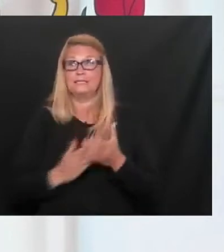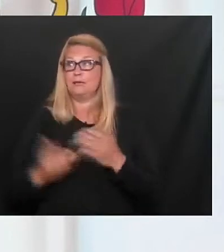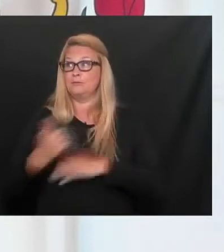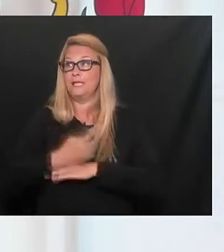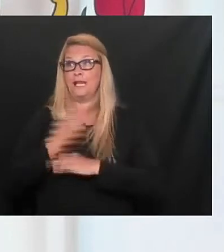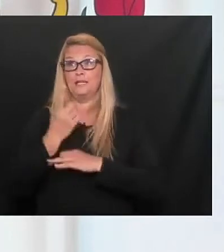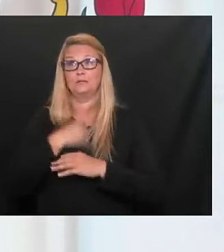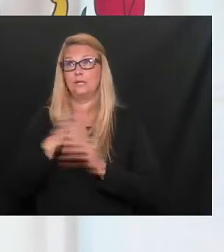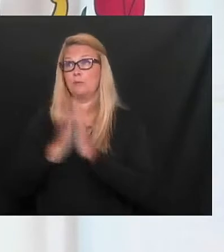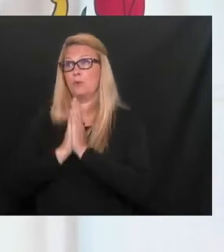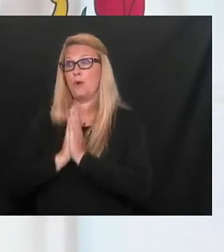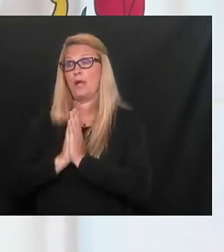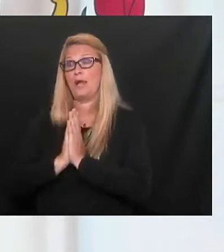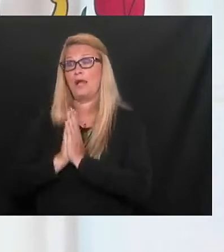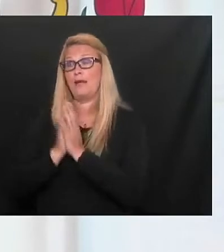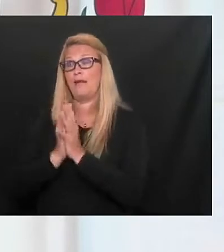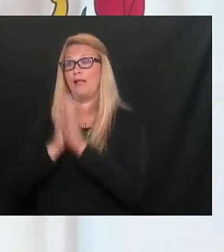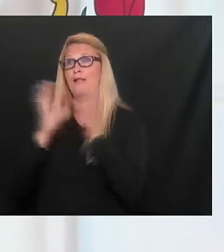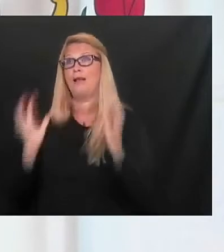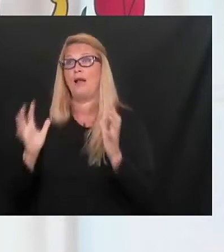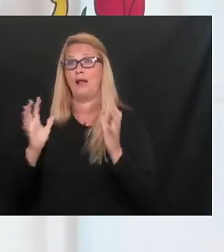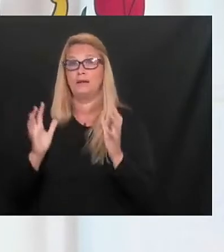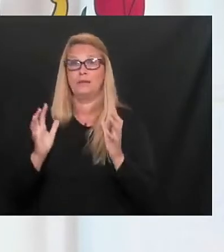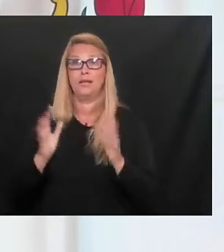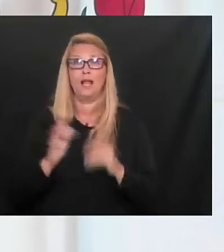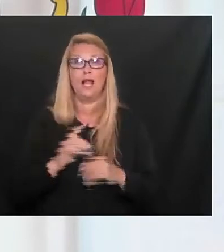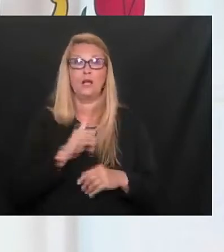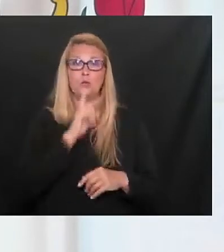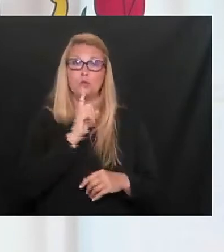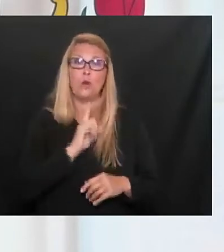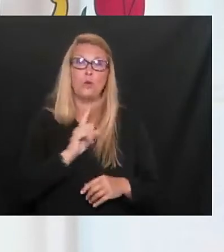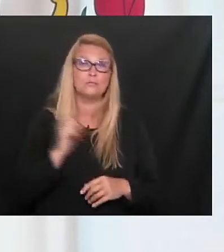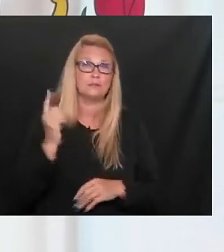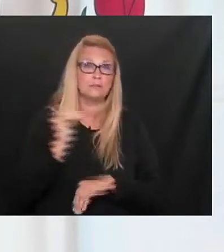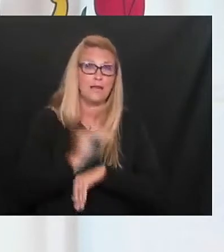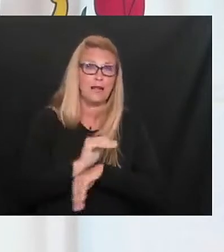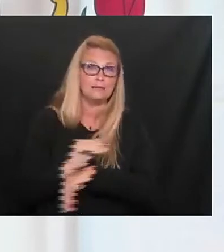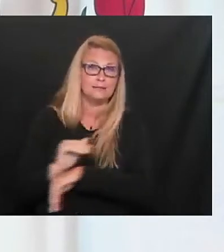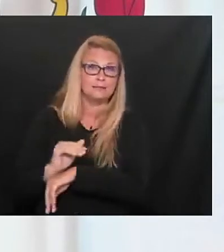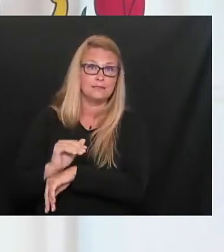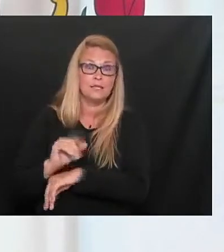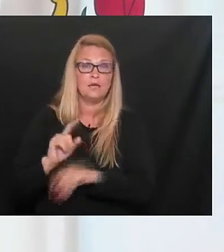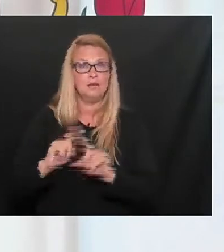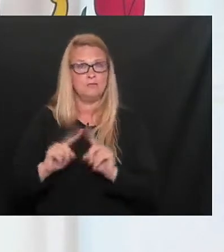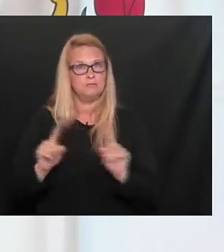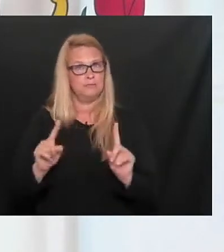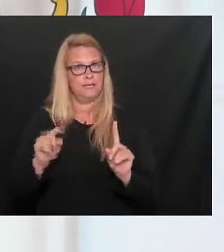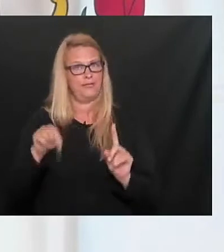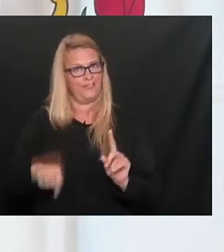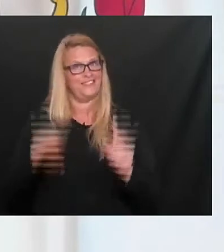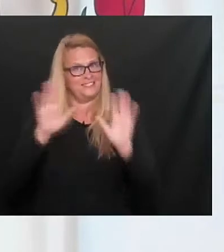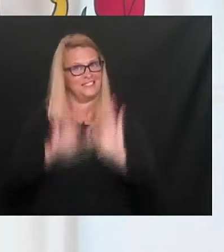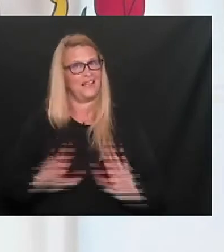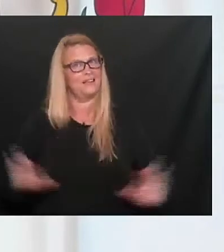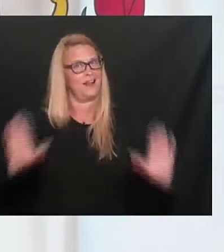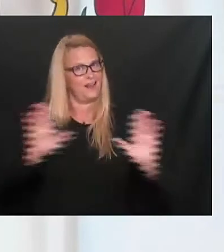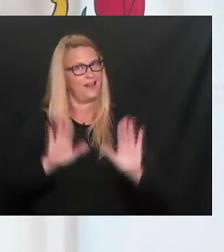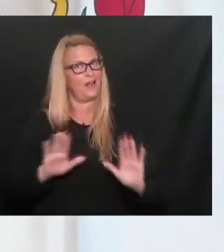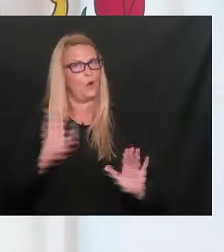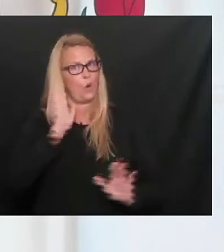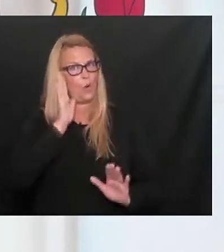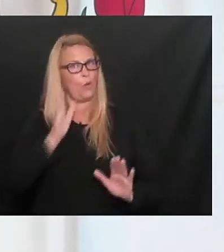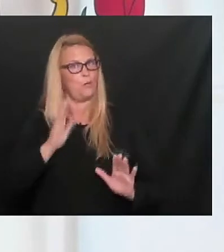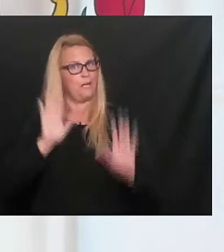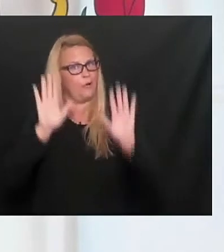and a lot of lonely nights. But yeah, this Sunday will be a